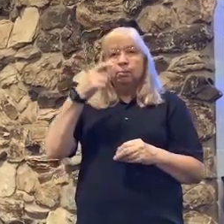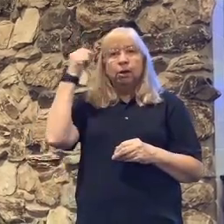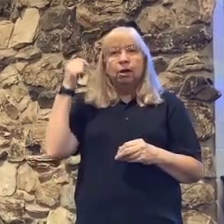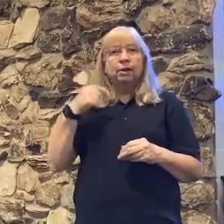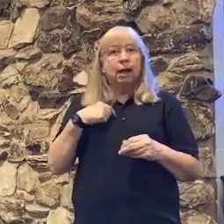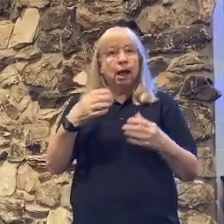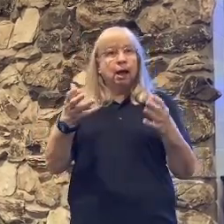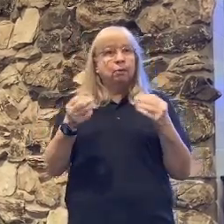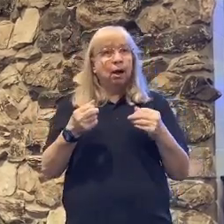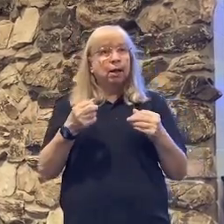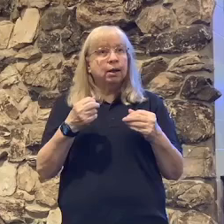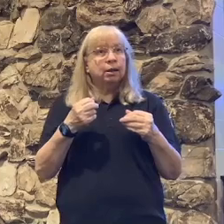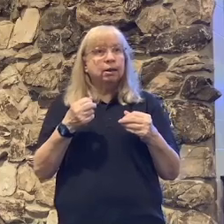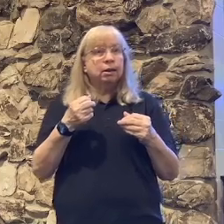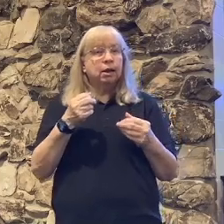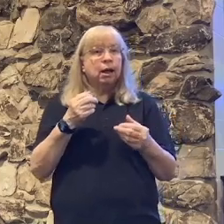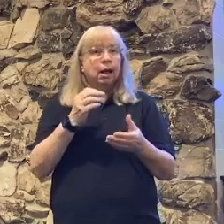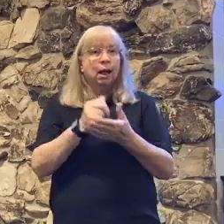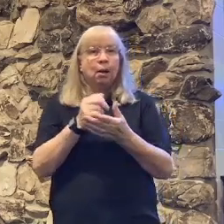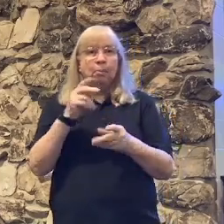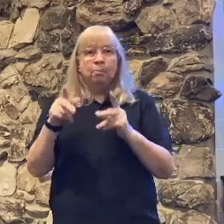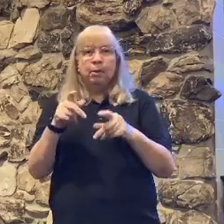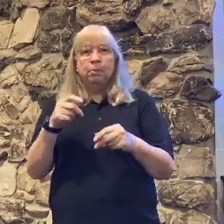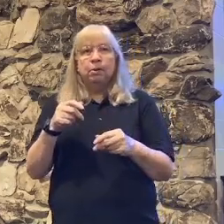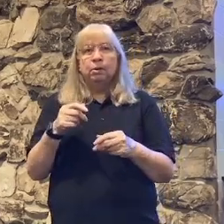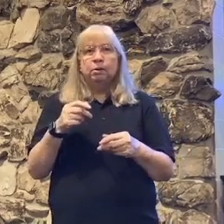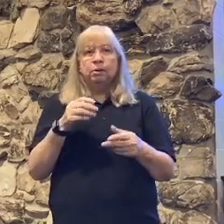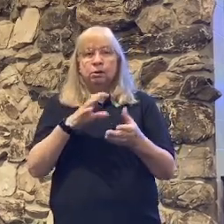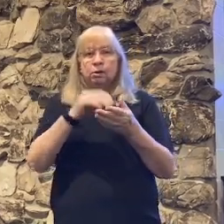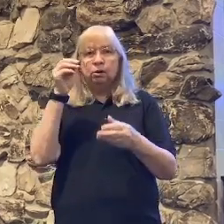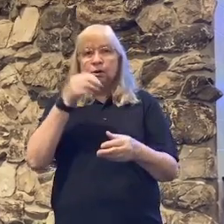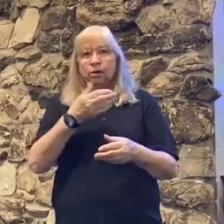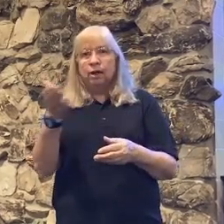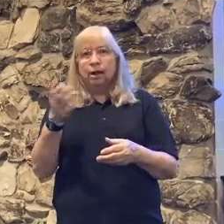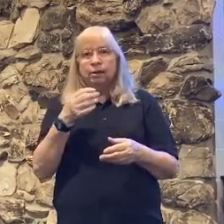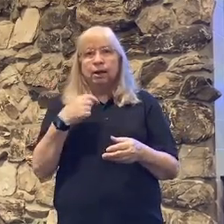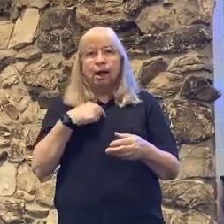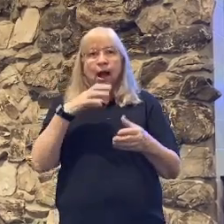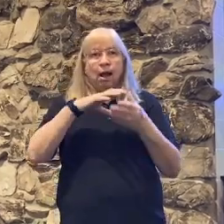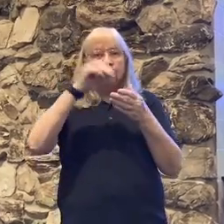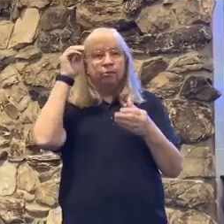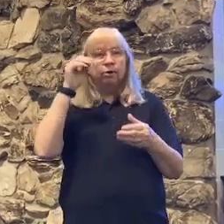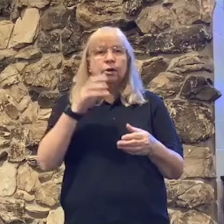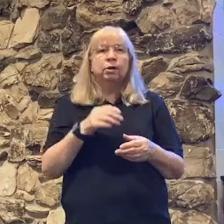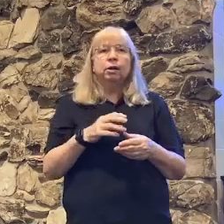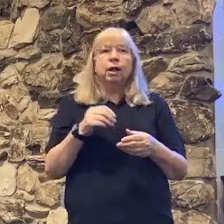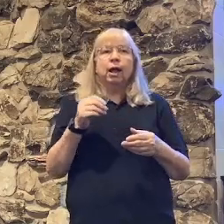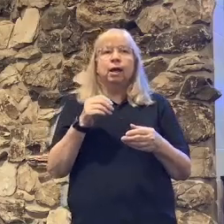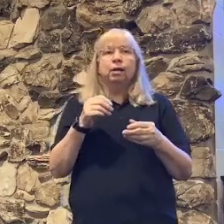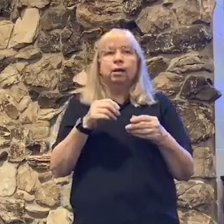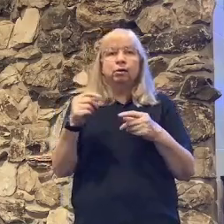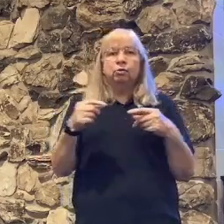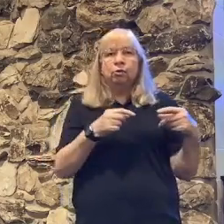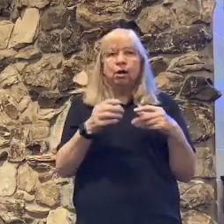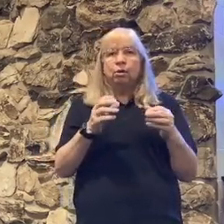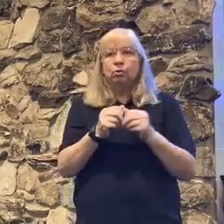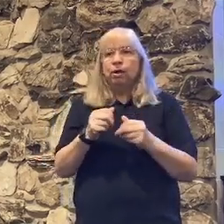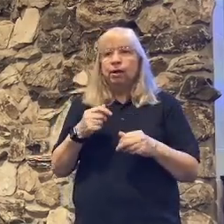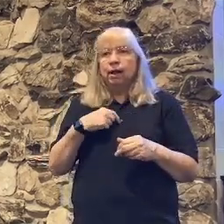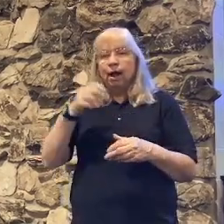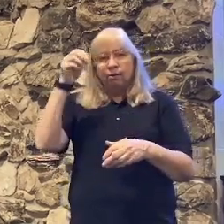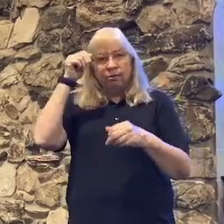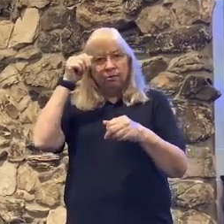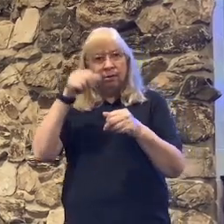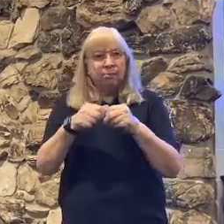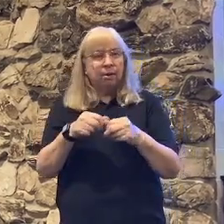help people learn the things that I learned and they struggle with. And I can remember when I was in sixth grade, there was a kid